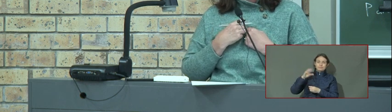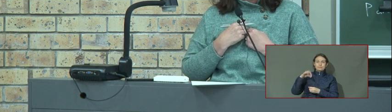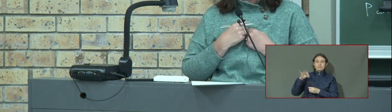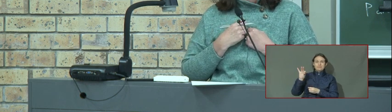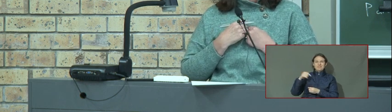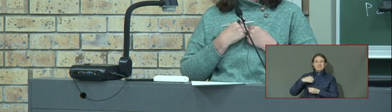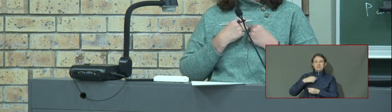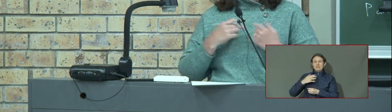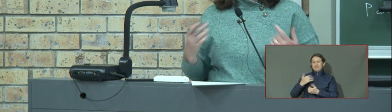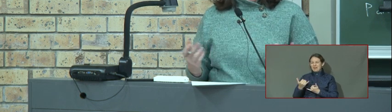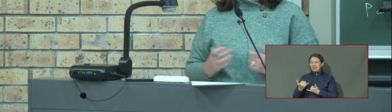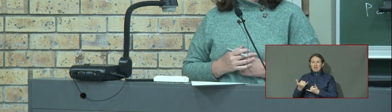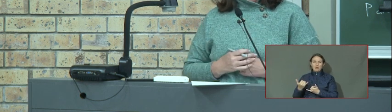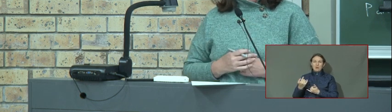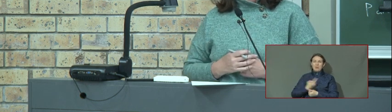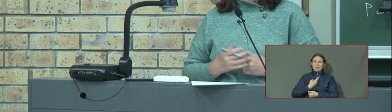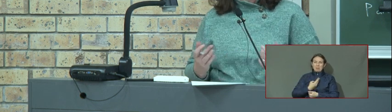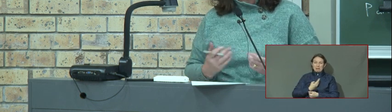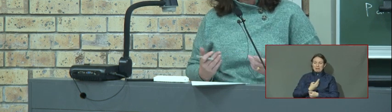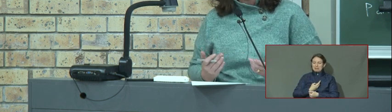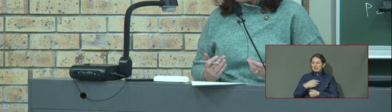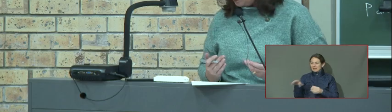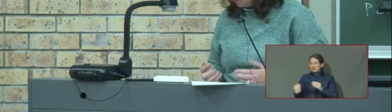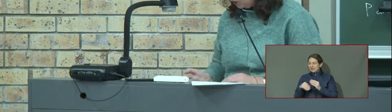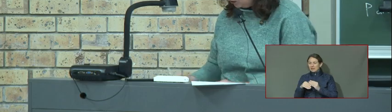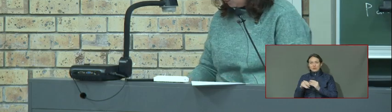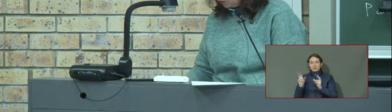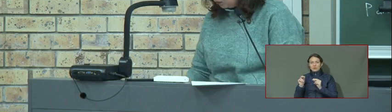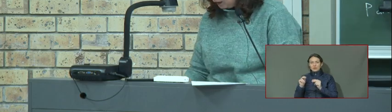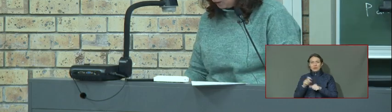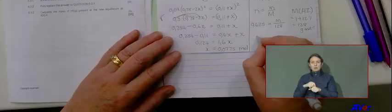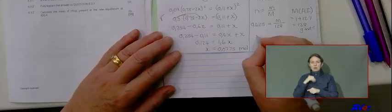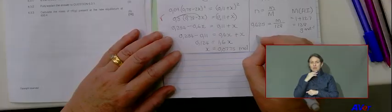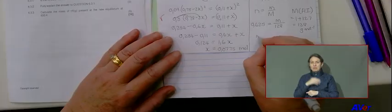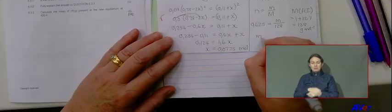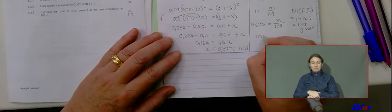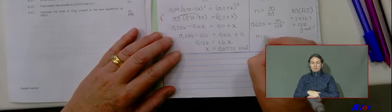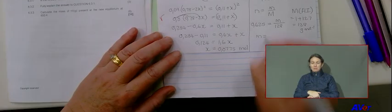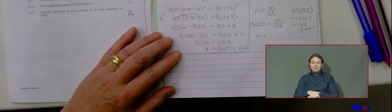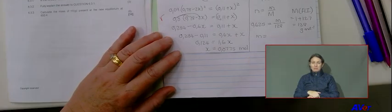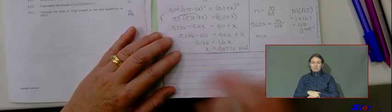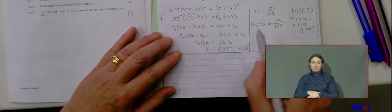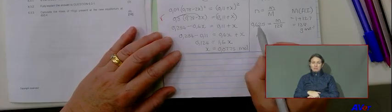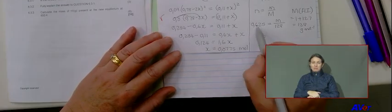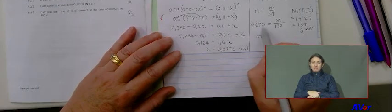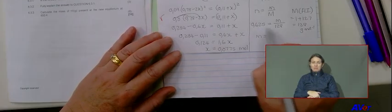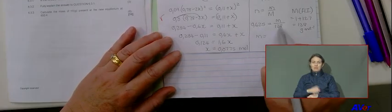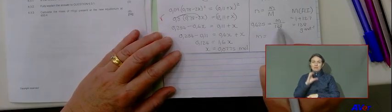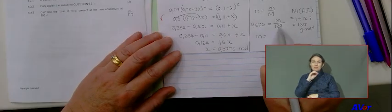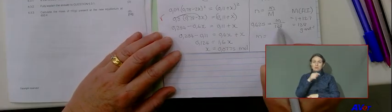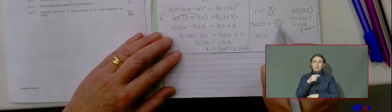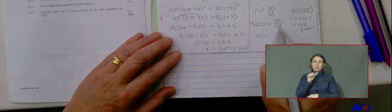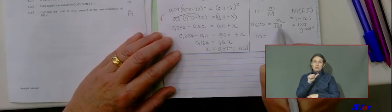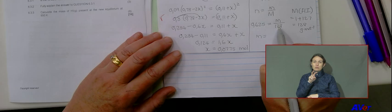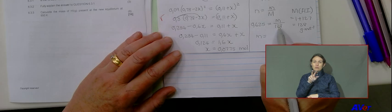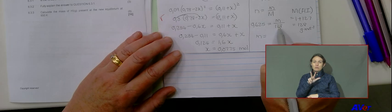don't want to add the things together to get to 128. There's not enough time to do that. Okay,